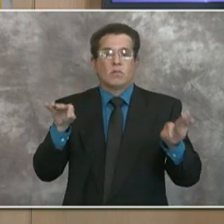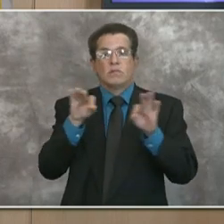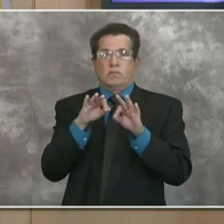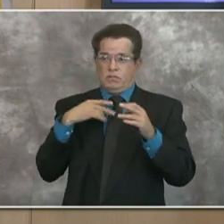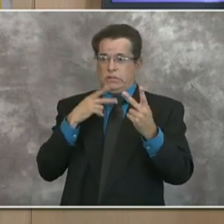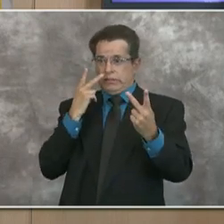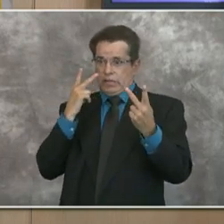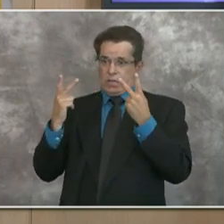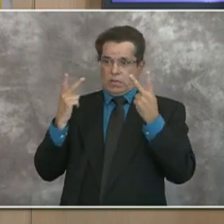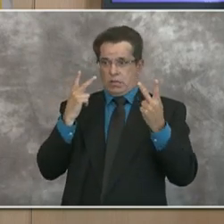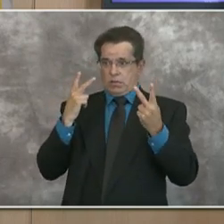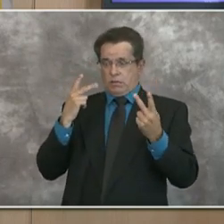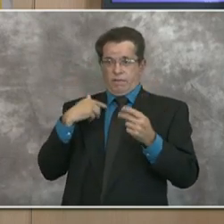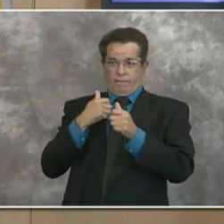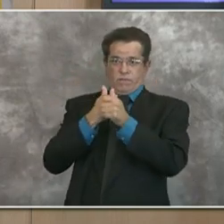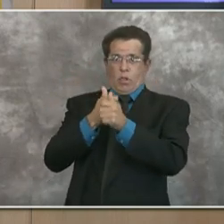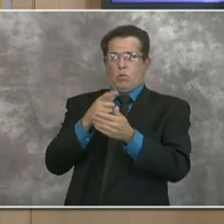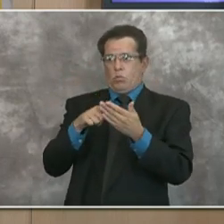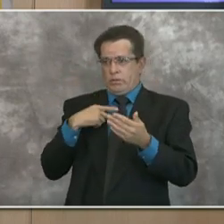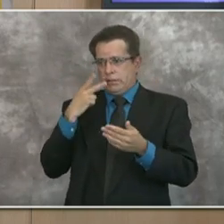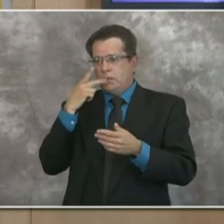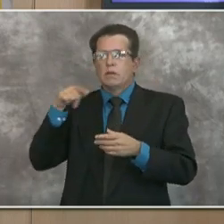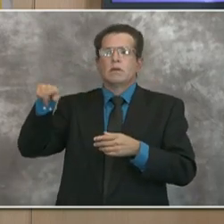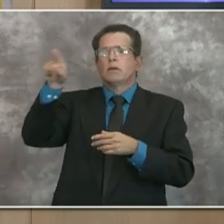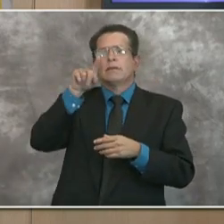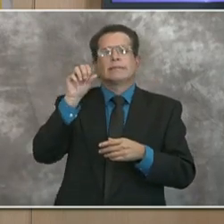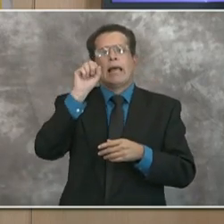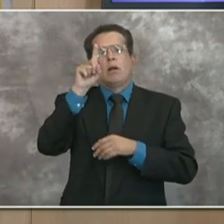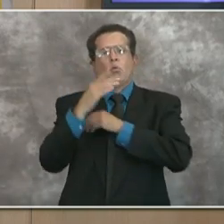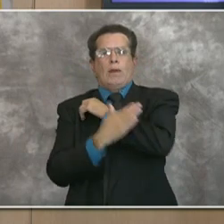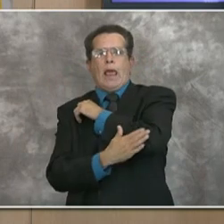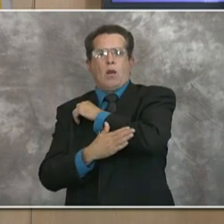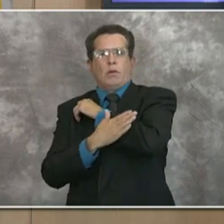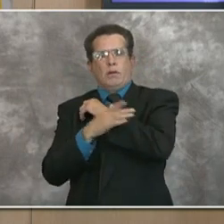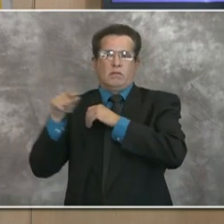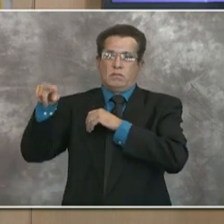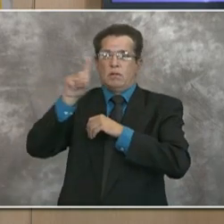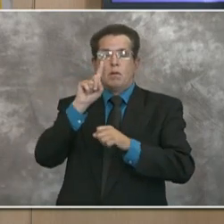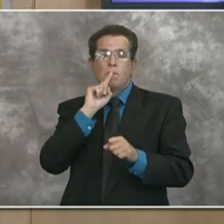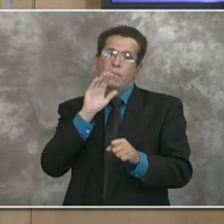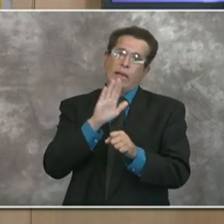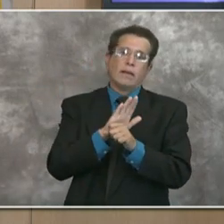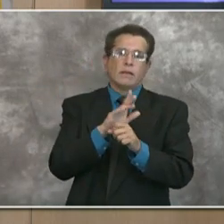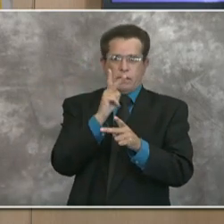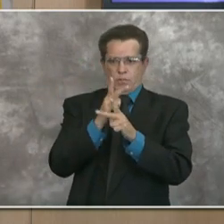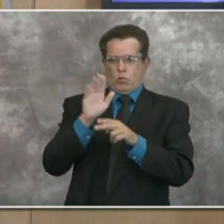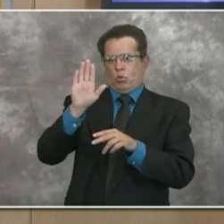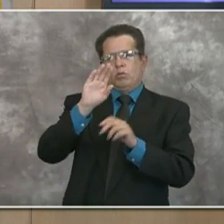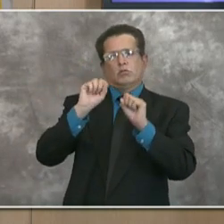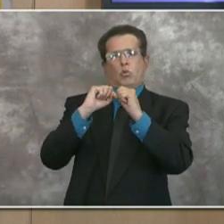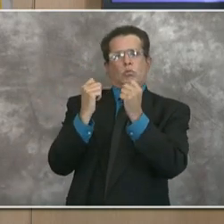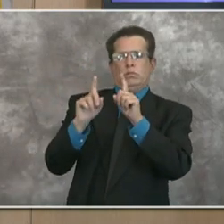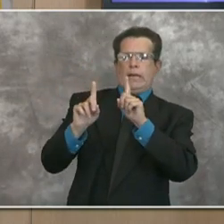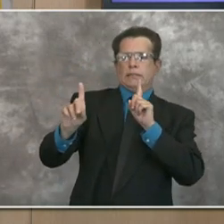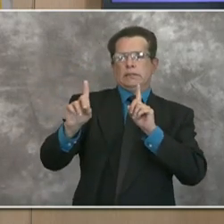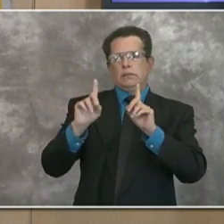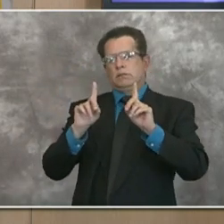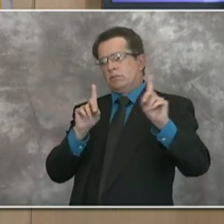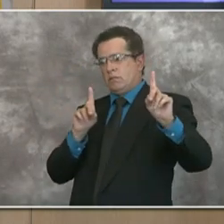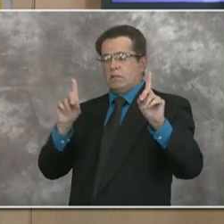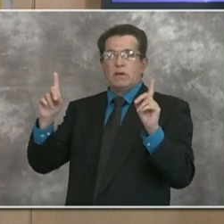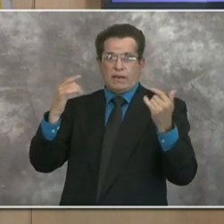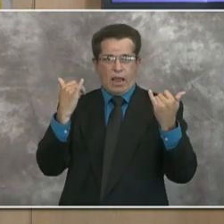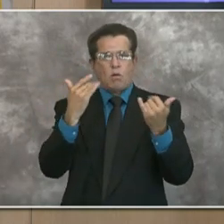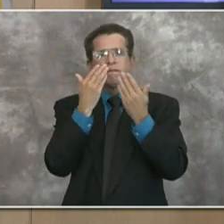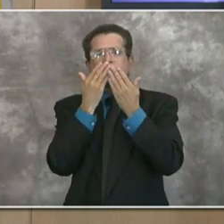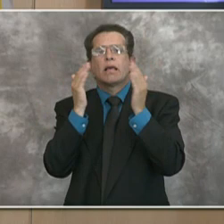on what we are seeing and the commitment that the people of San Diego County have made to keep their social distancing, now to wear face